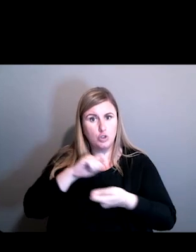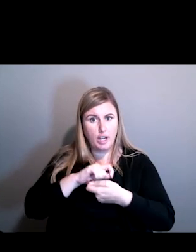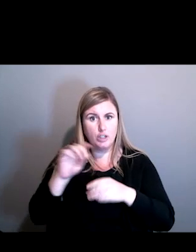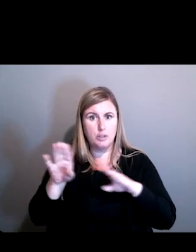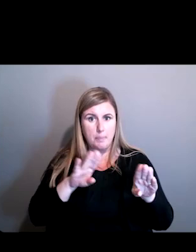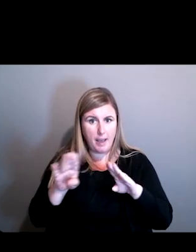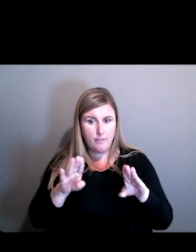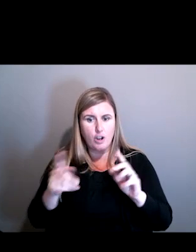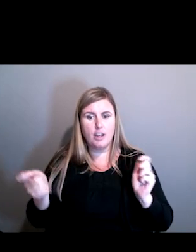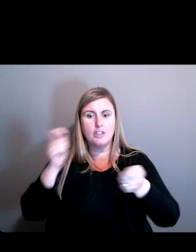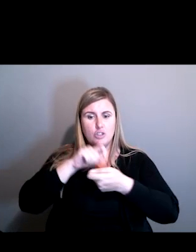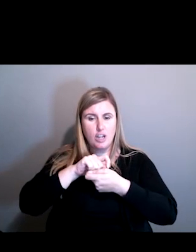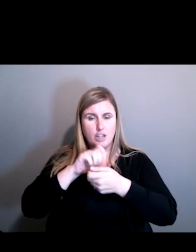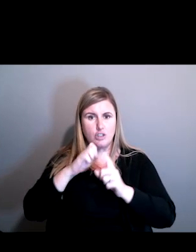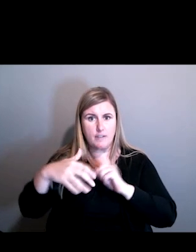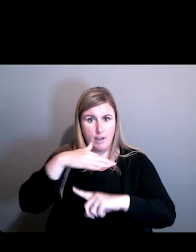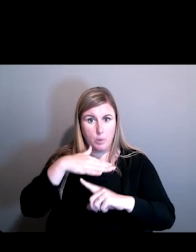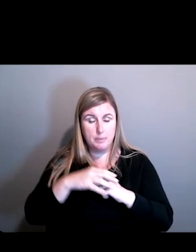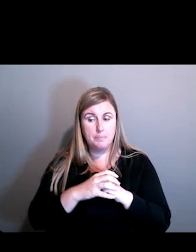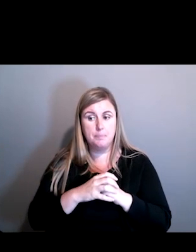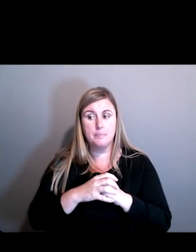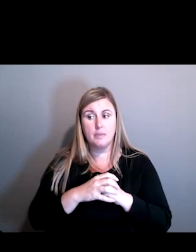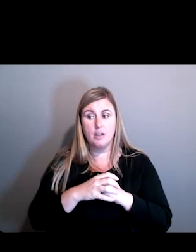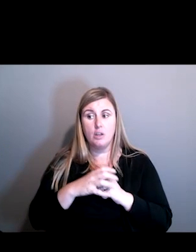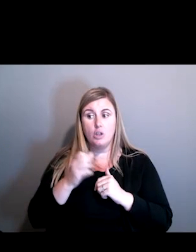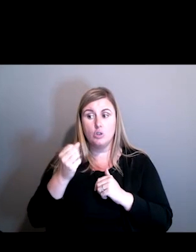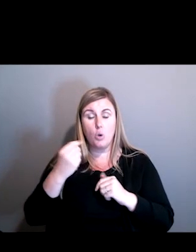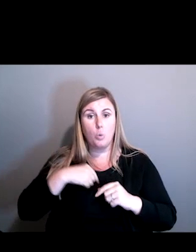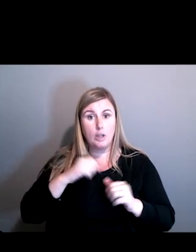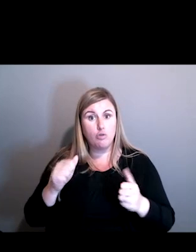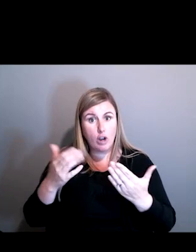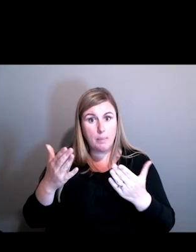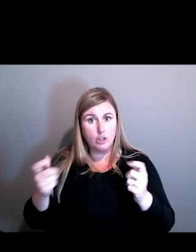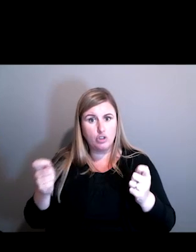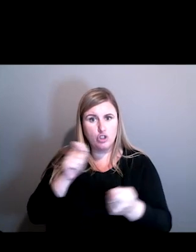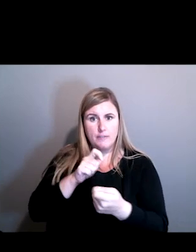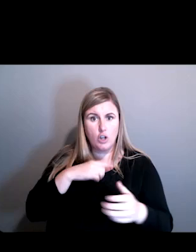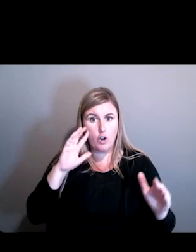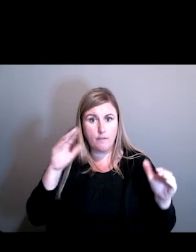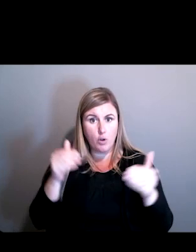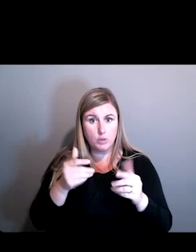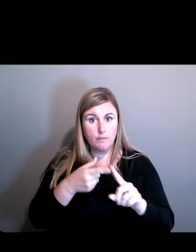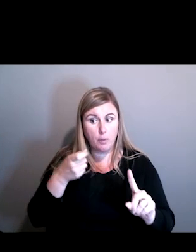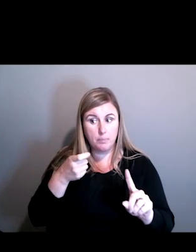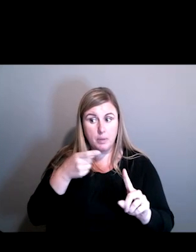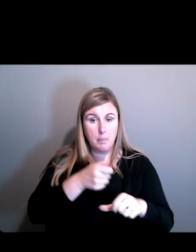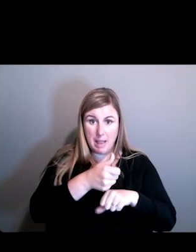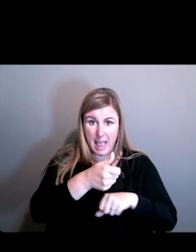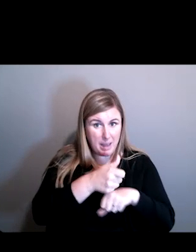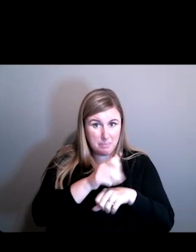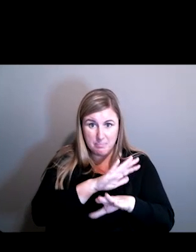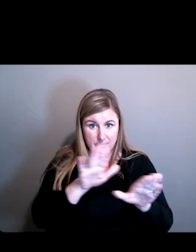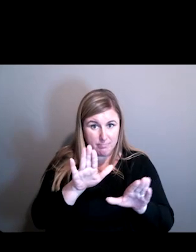the behavior and change the environment. And so we recommend shifting our focus from